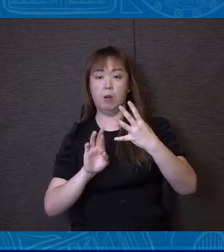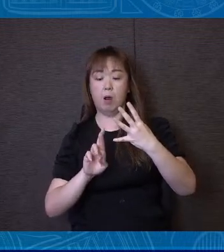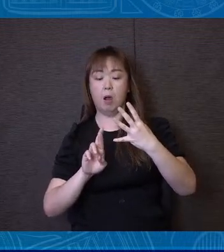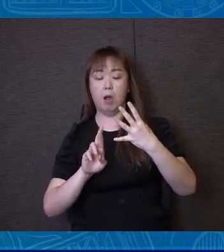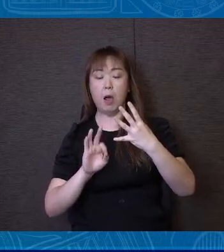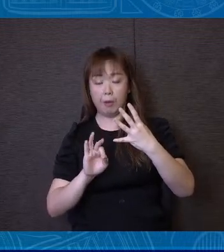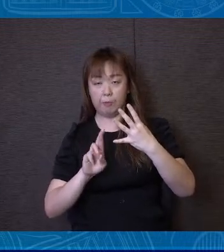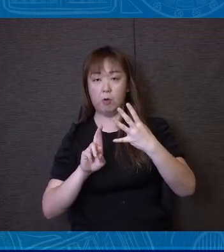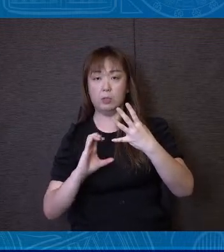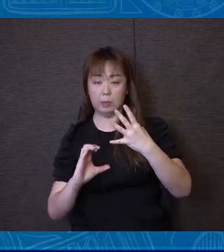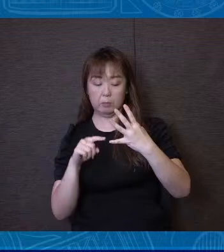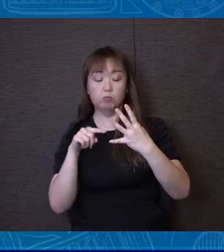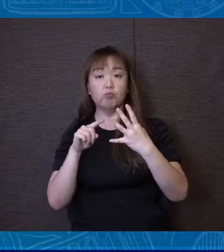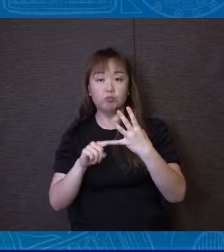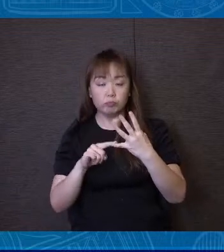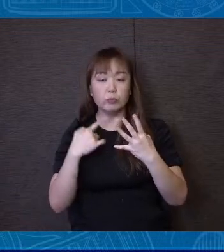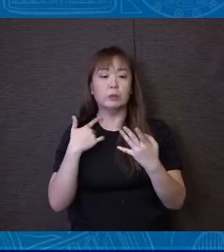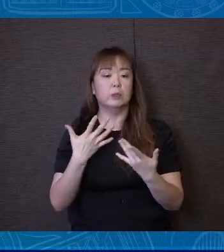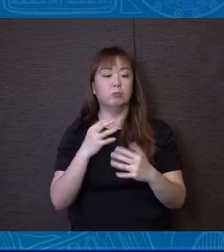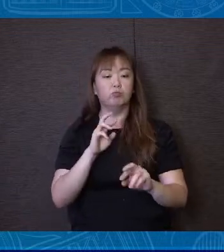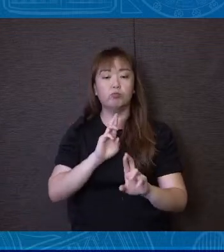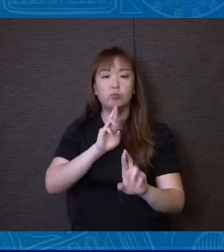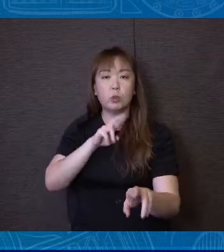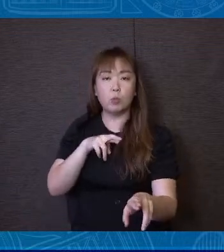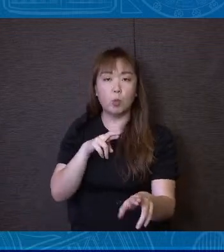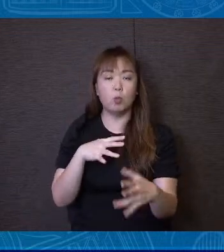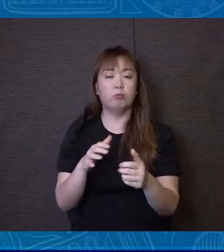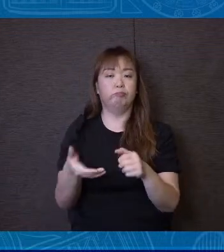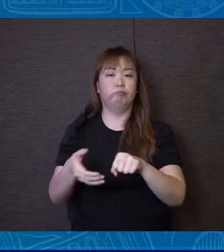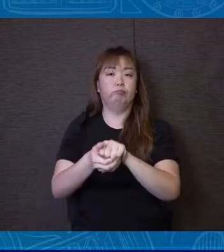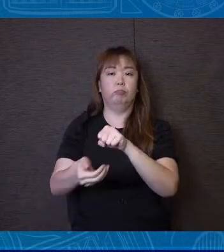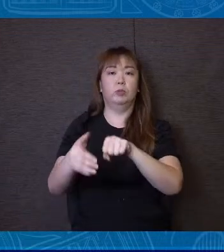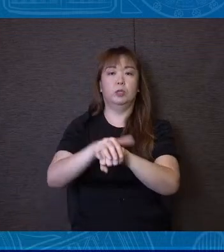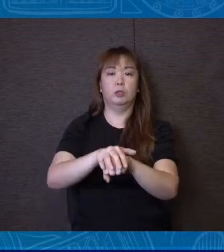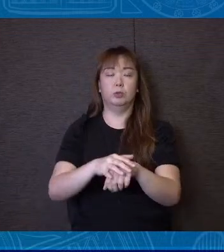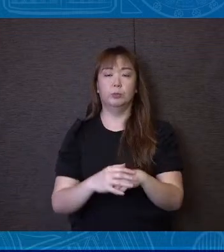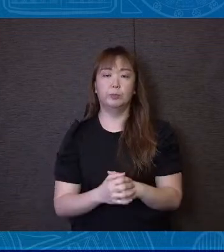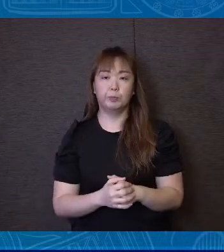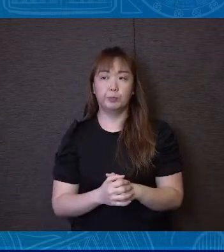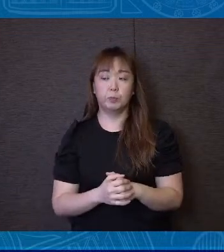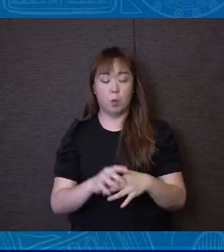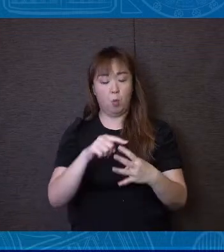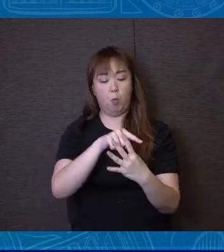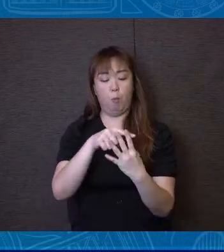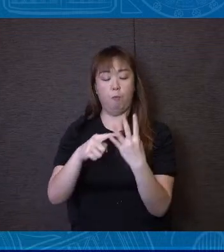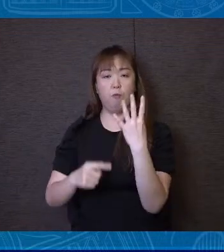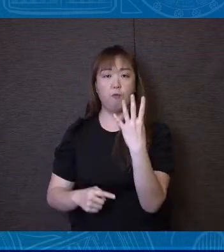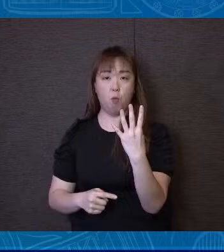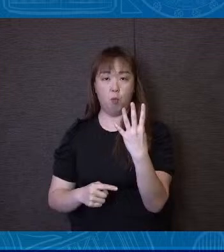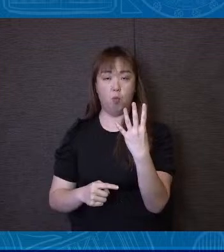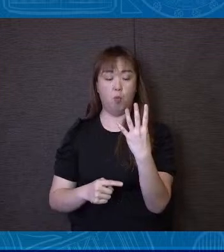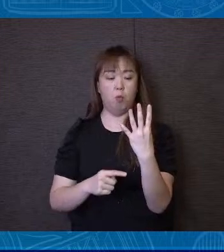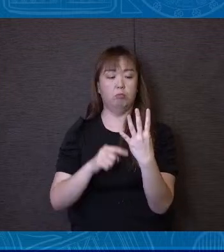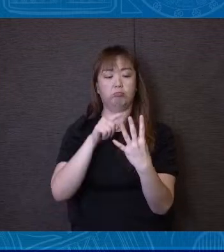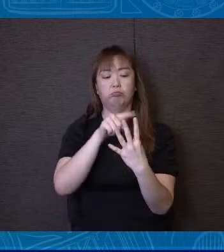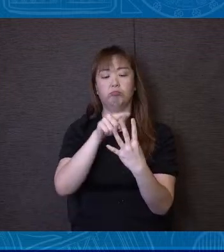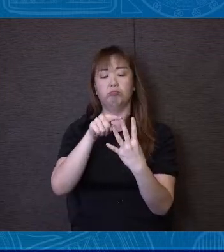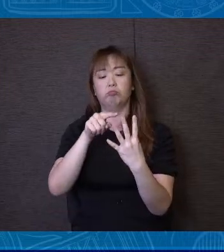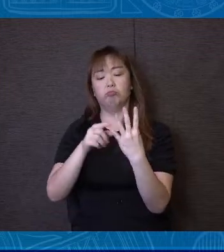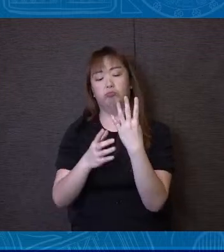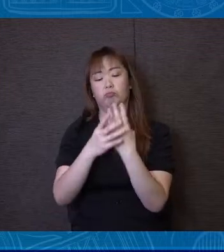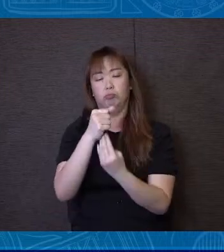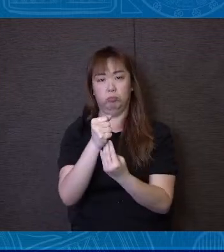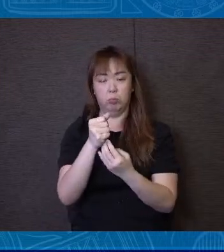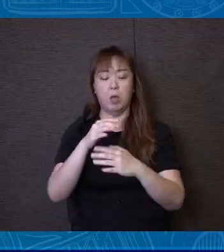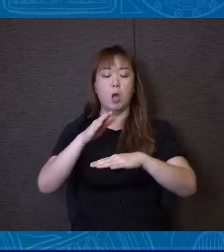preparedness and response capabilities. Now we know all of these pillars, all of these parts of the early warning system are